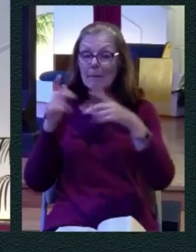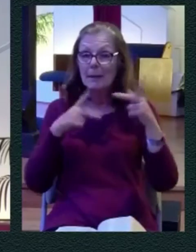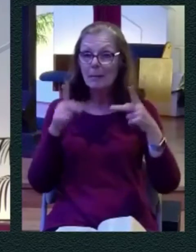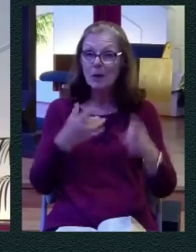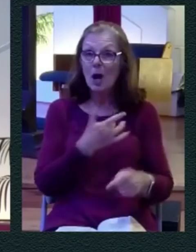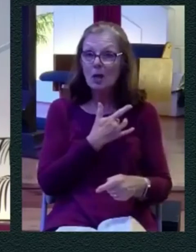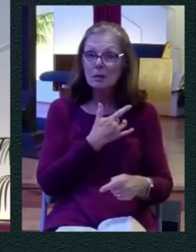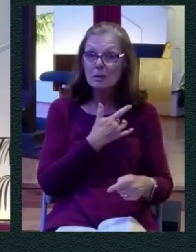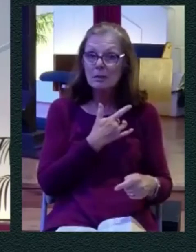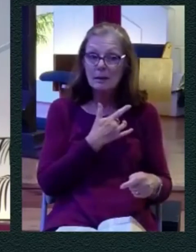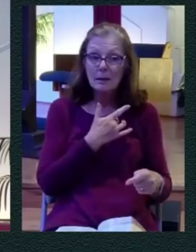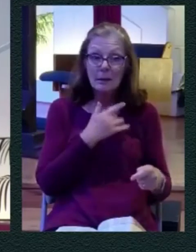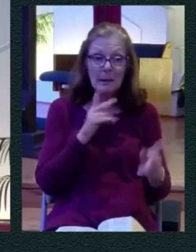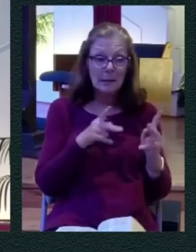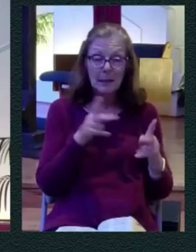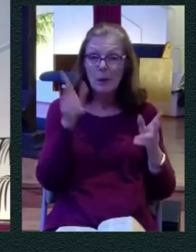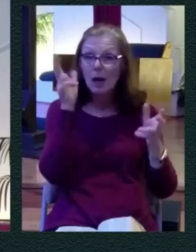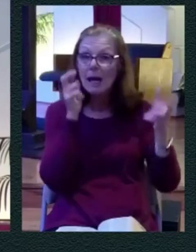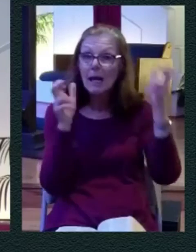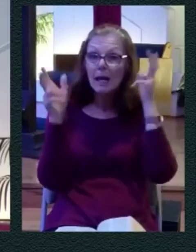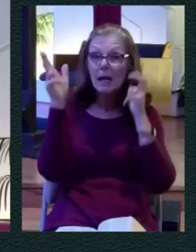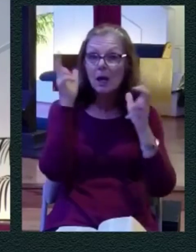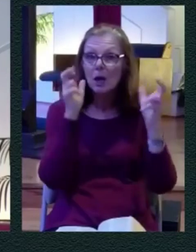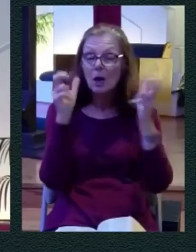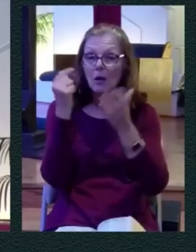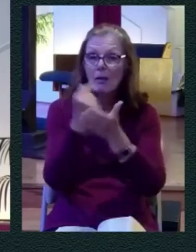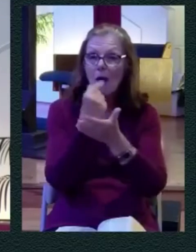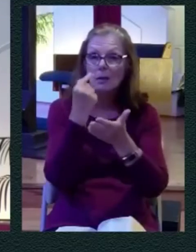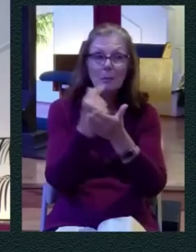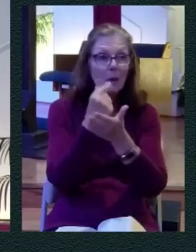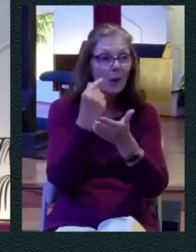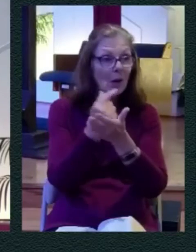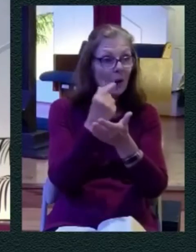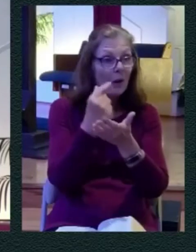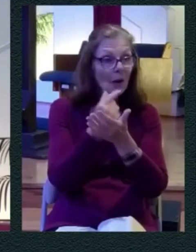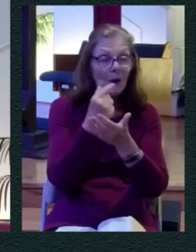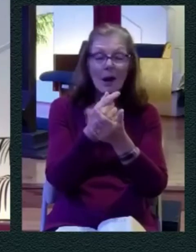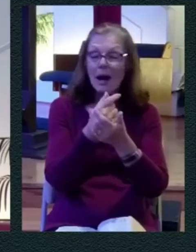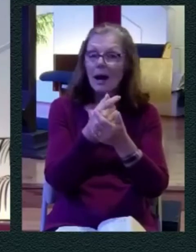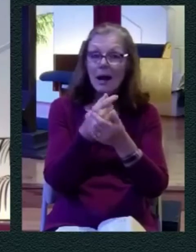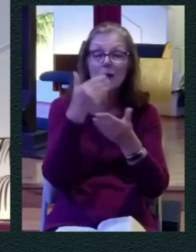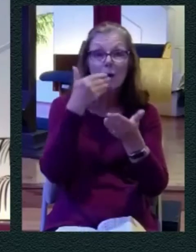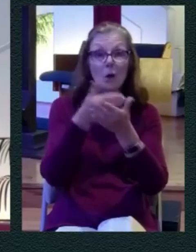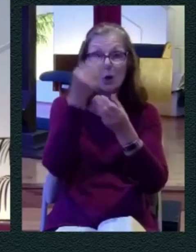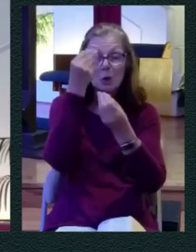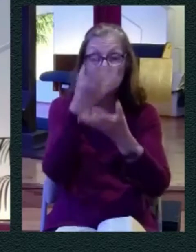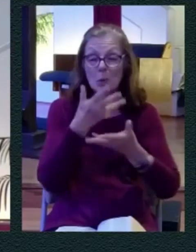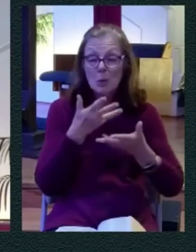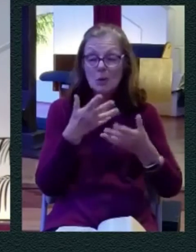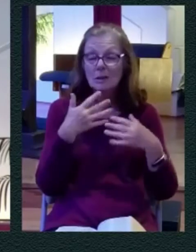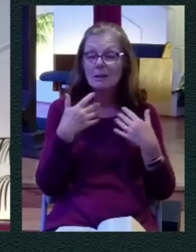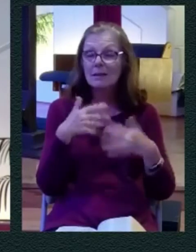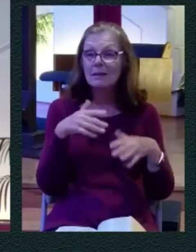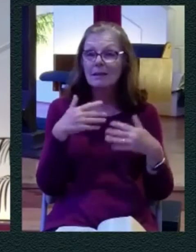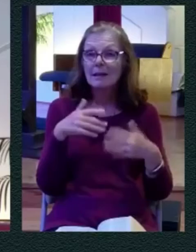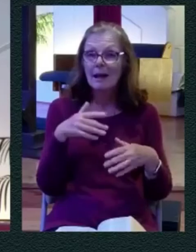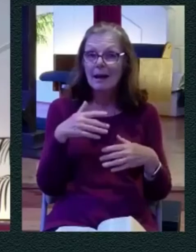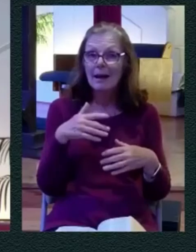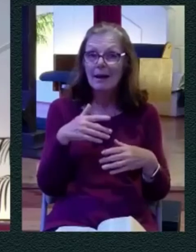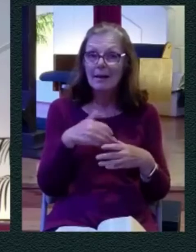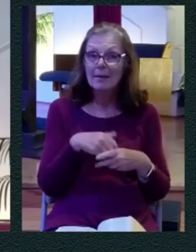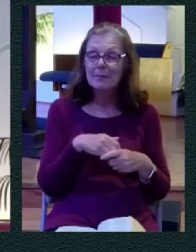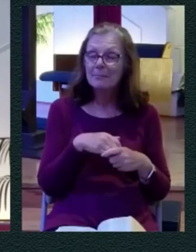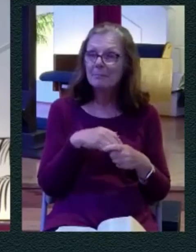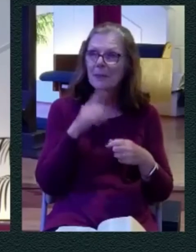People surrender to the Lord. People bow before Him. People say, like Thomas did, doubting Thomas,